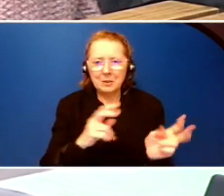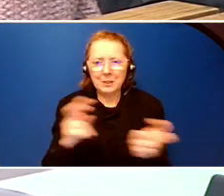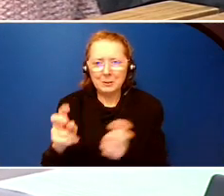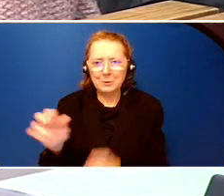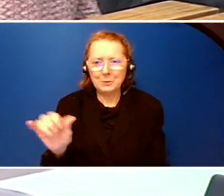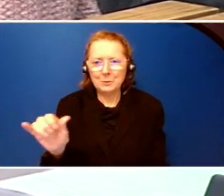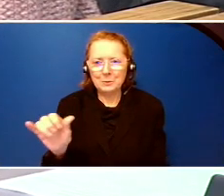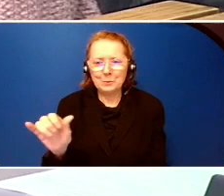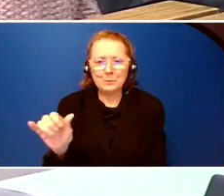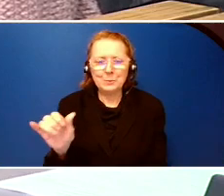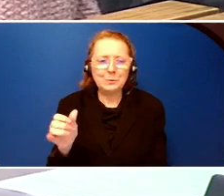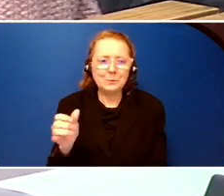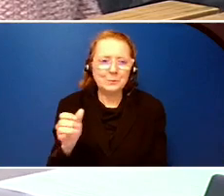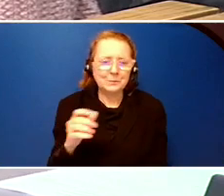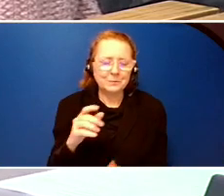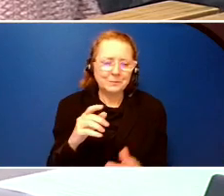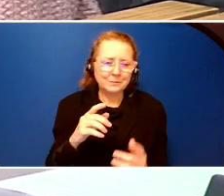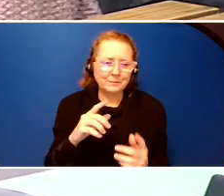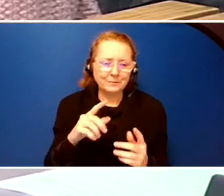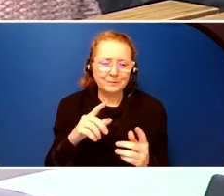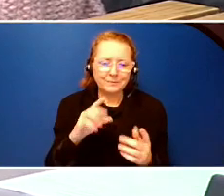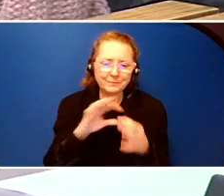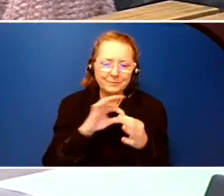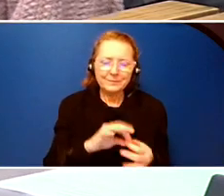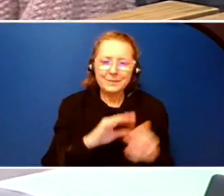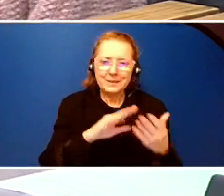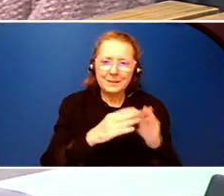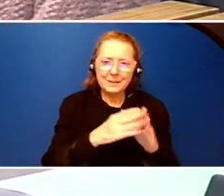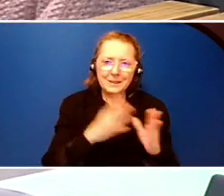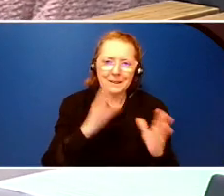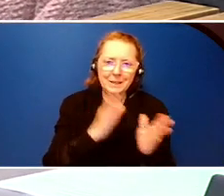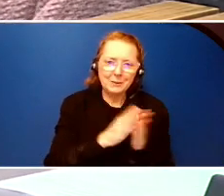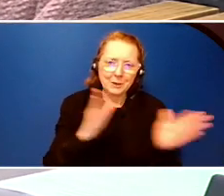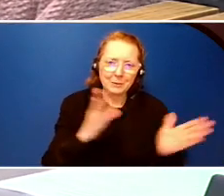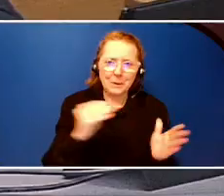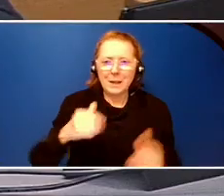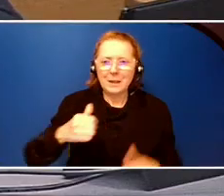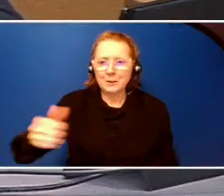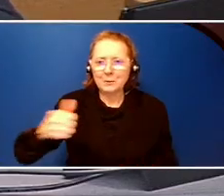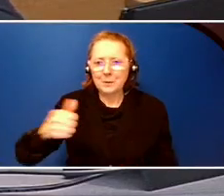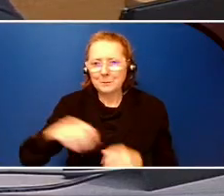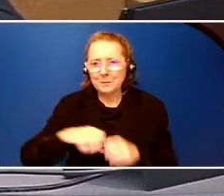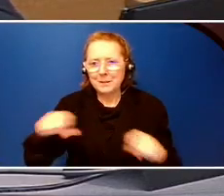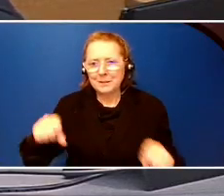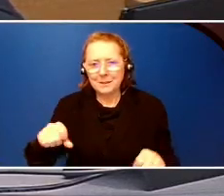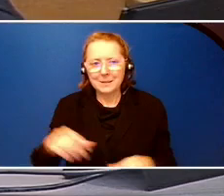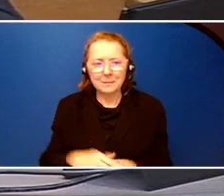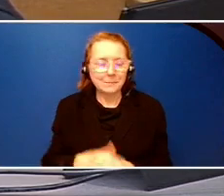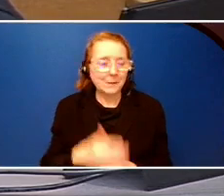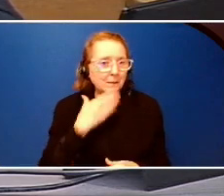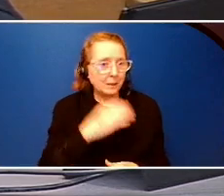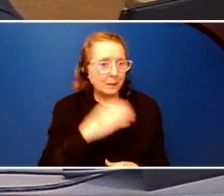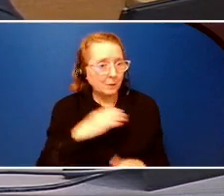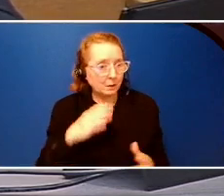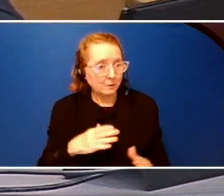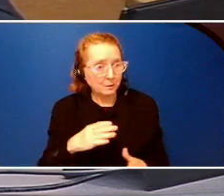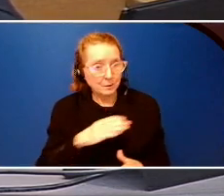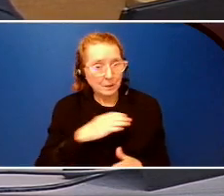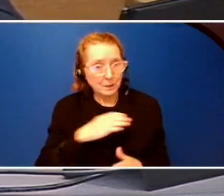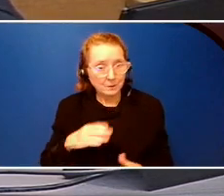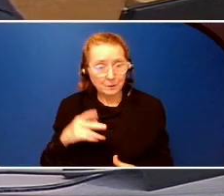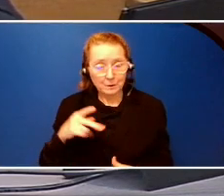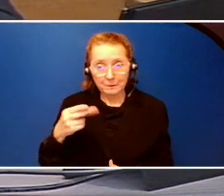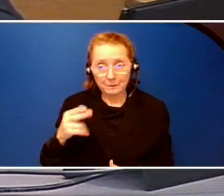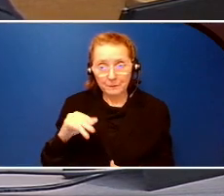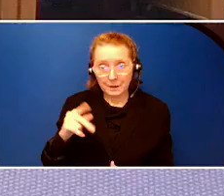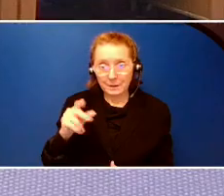it comes to the city as a whole, but also our transportation system. Thank you, Councillor. Councillor Phillips. So